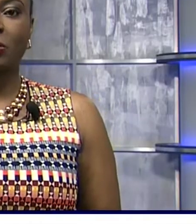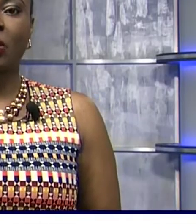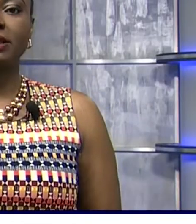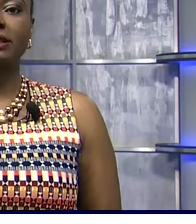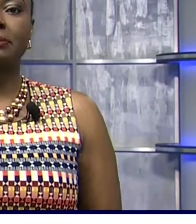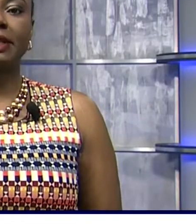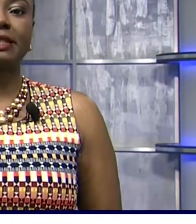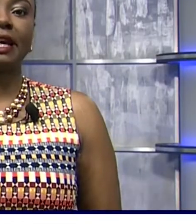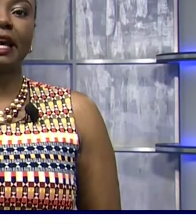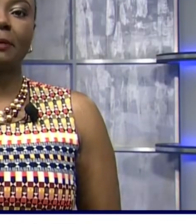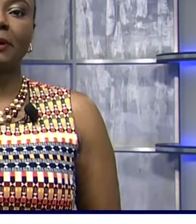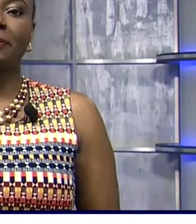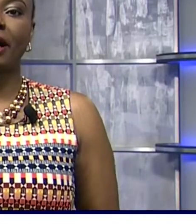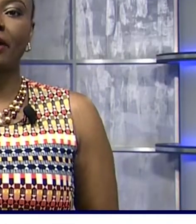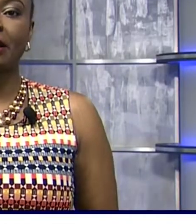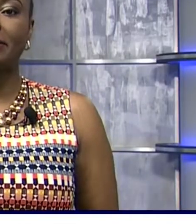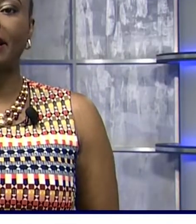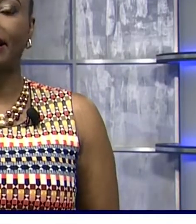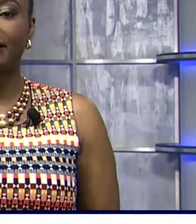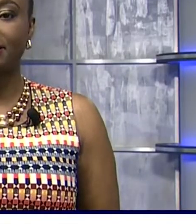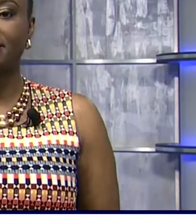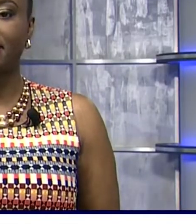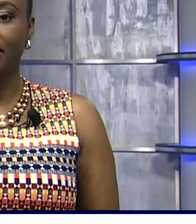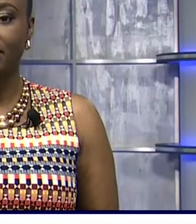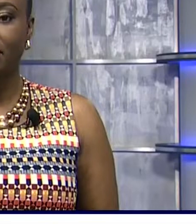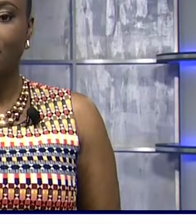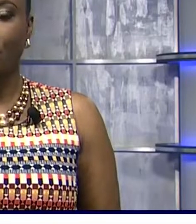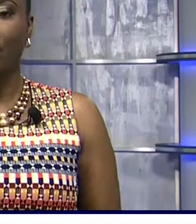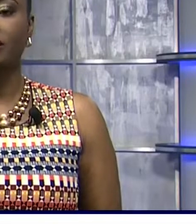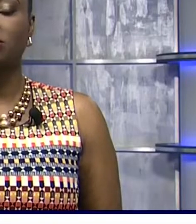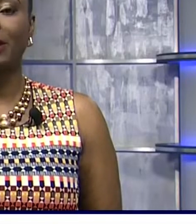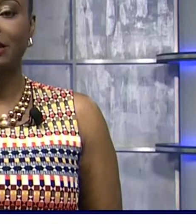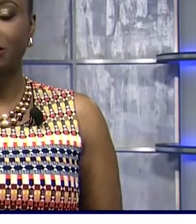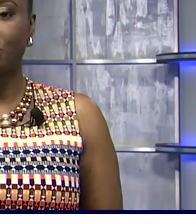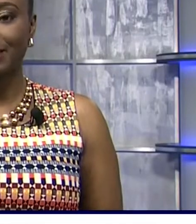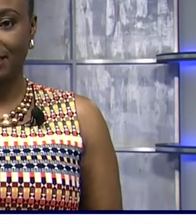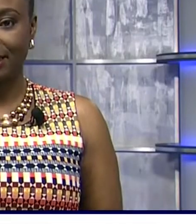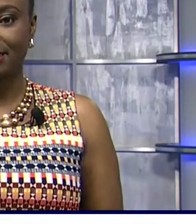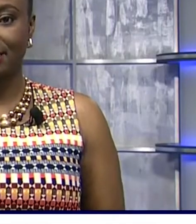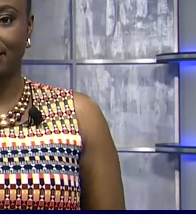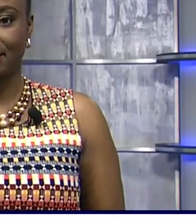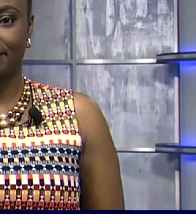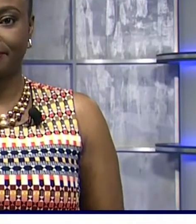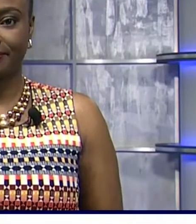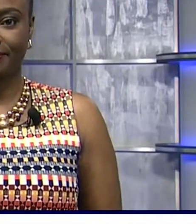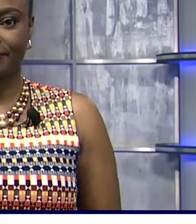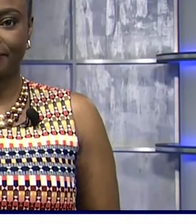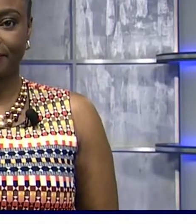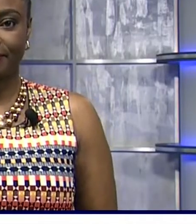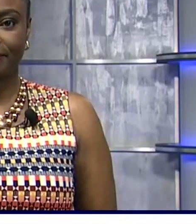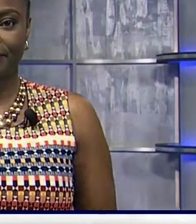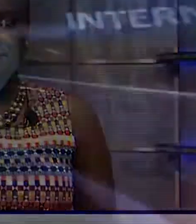in sports, the BC Air preparing behind the scenes for a 2020 season.